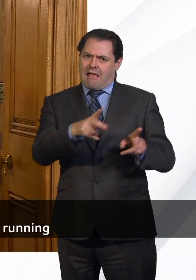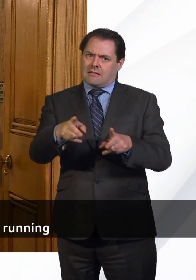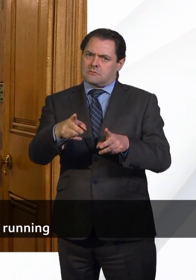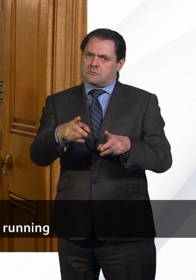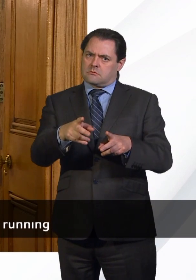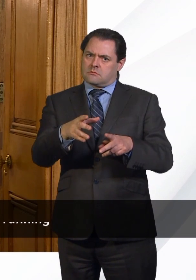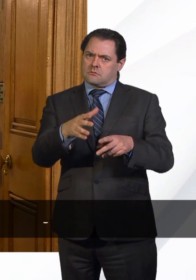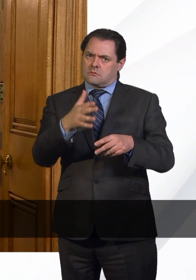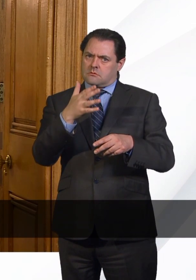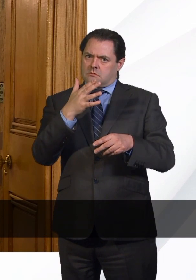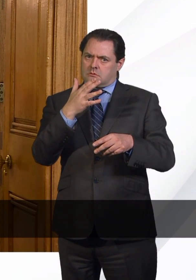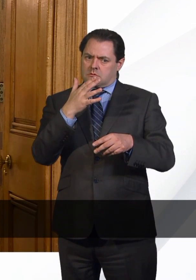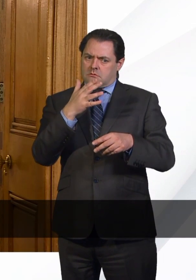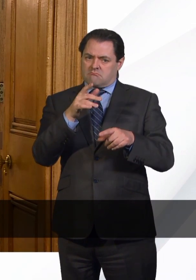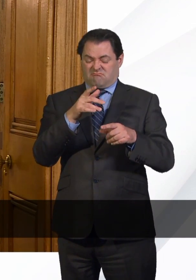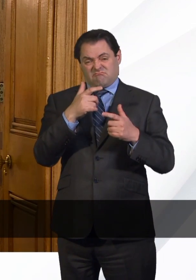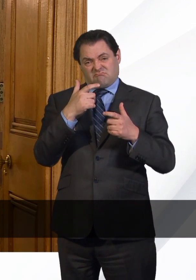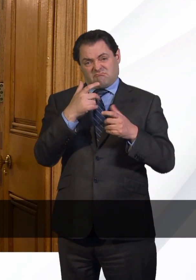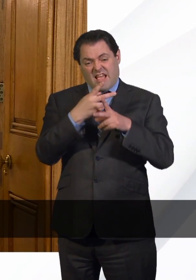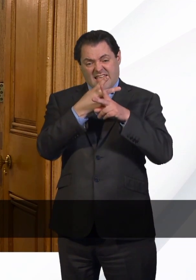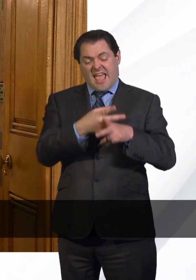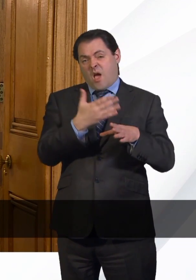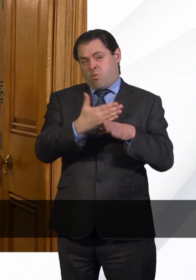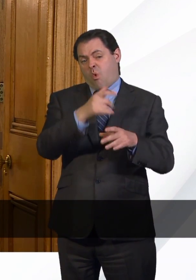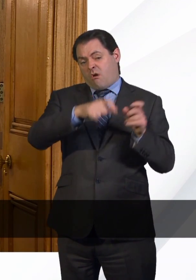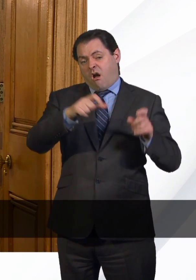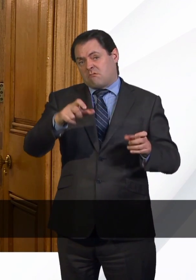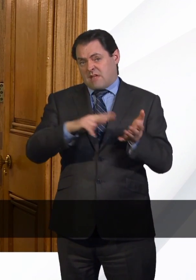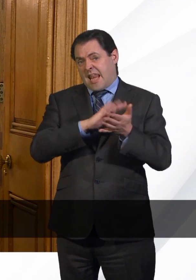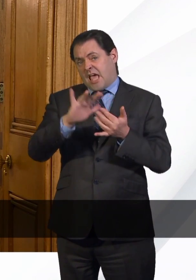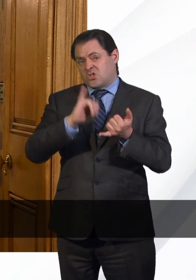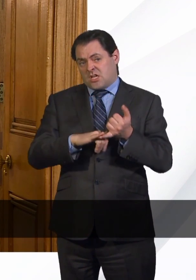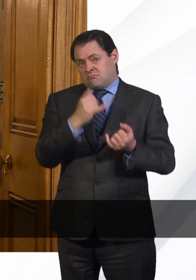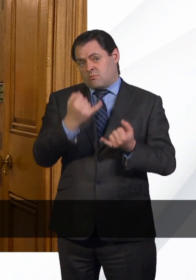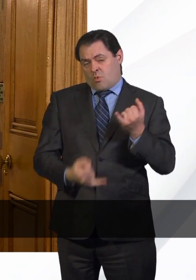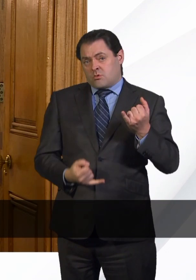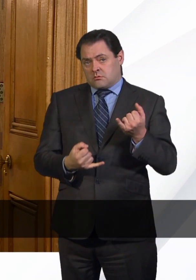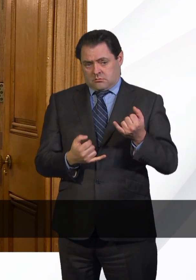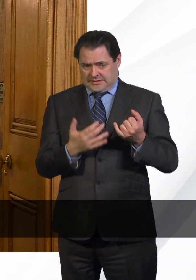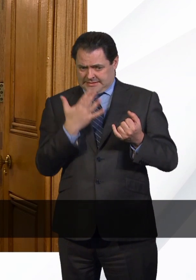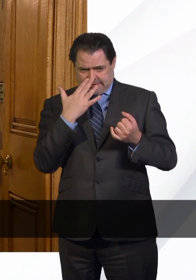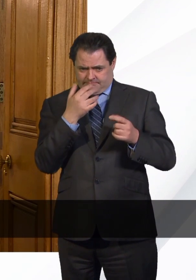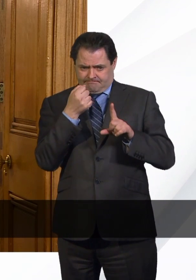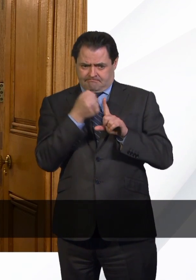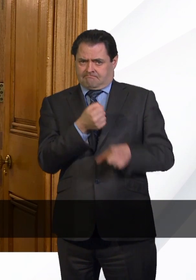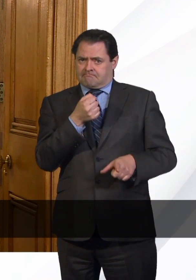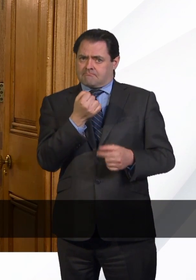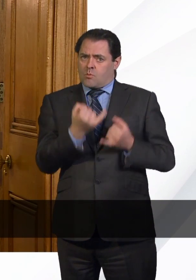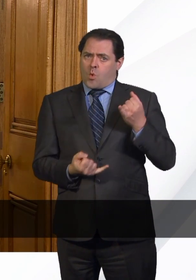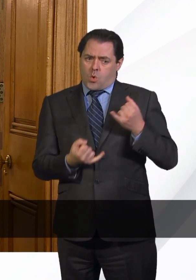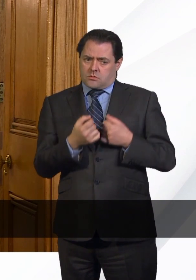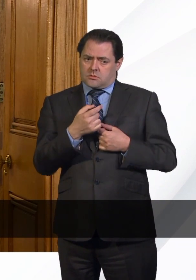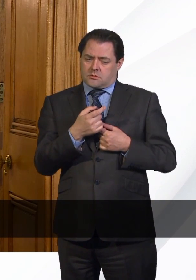especially amongst care workers and those in the NHS. And I paid tribute to